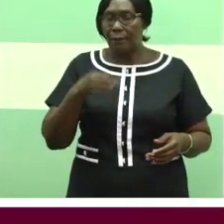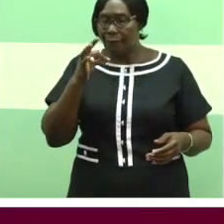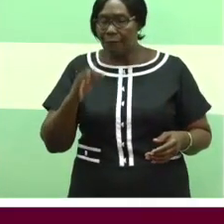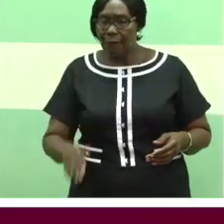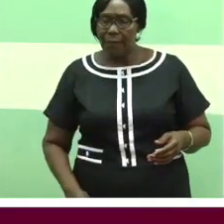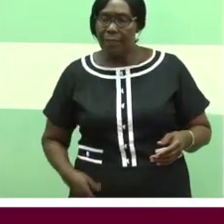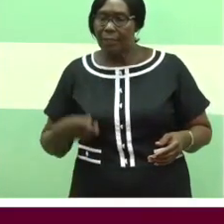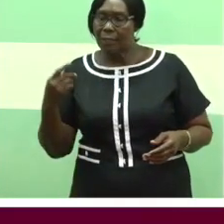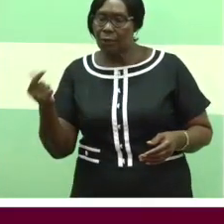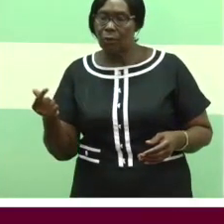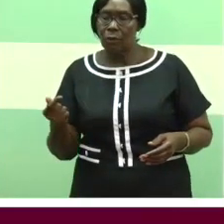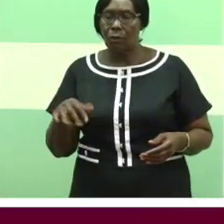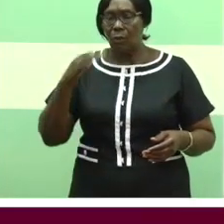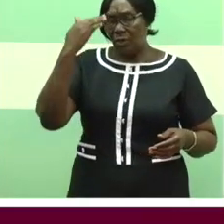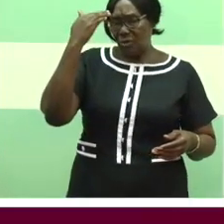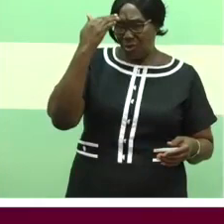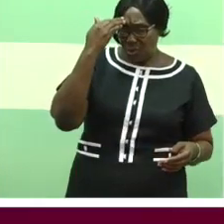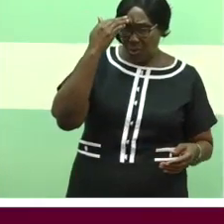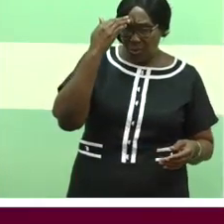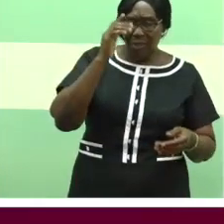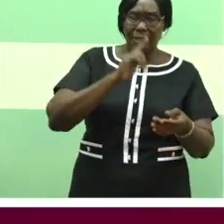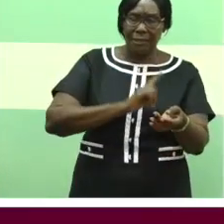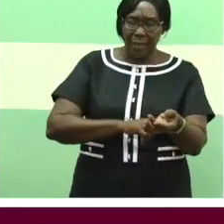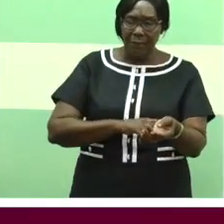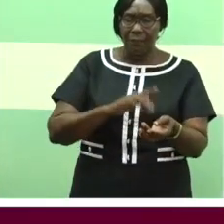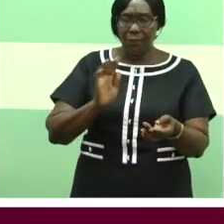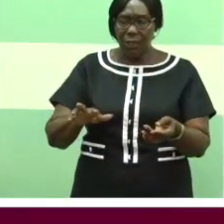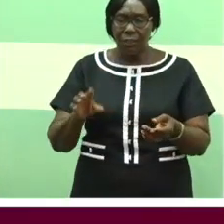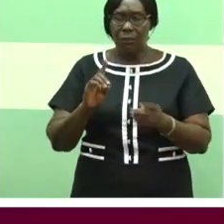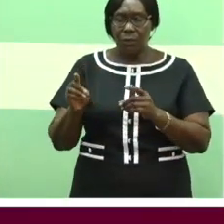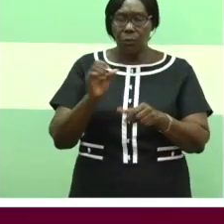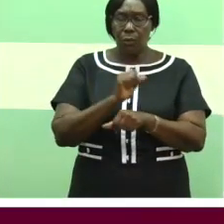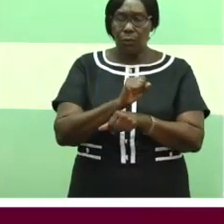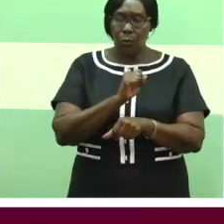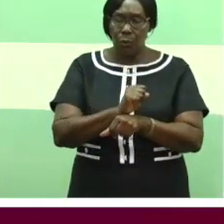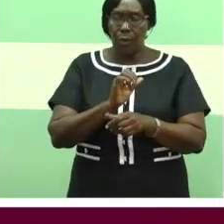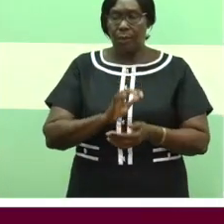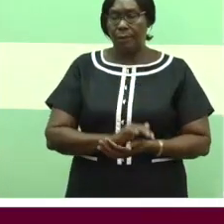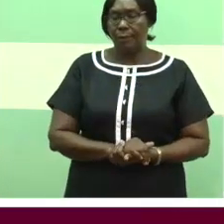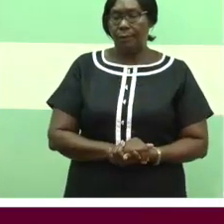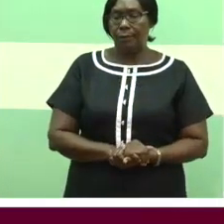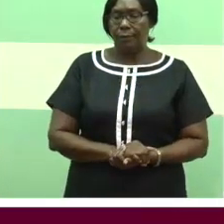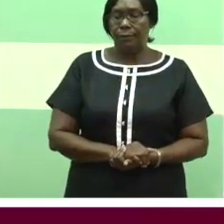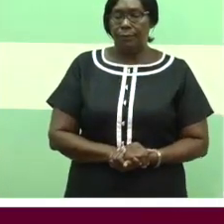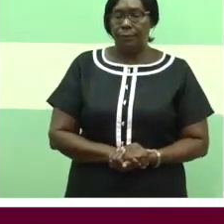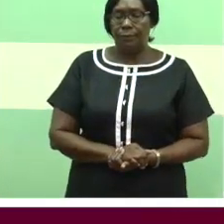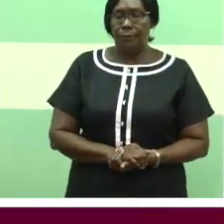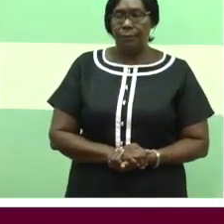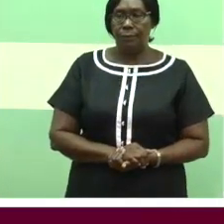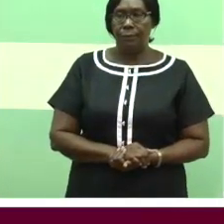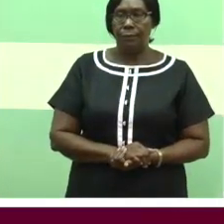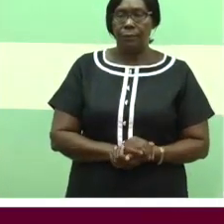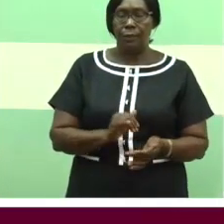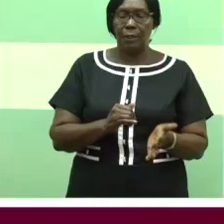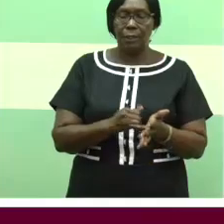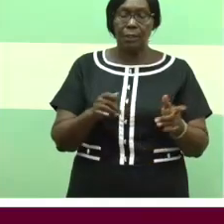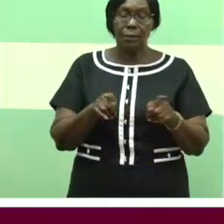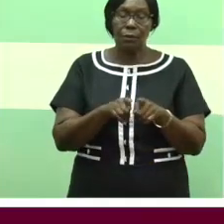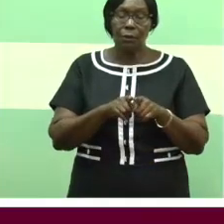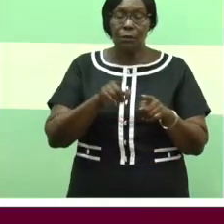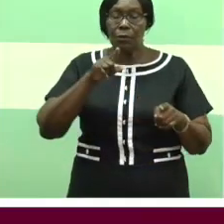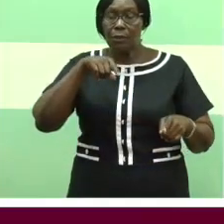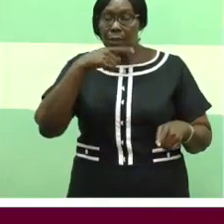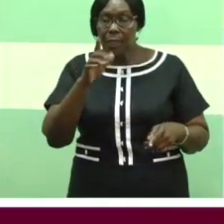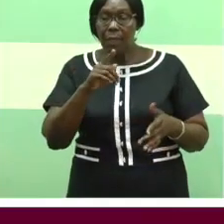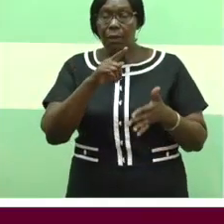o'clock when you know the child is doing work. it also tells